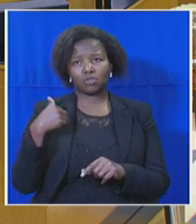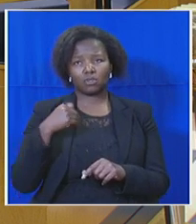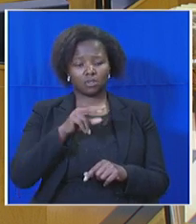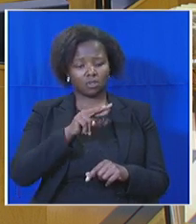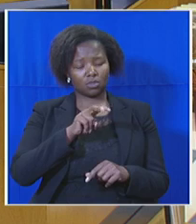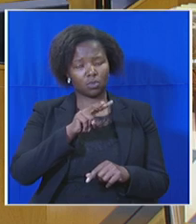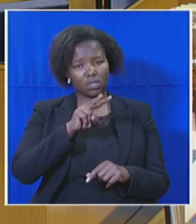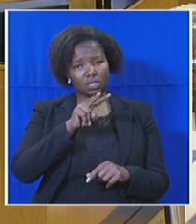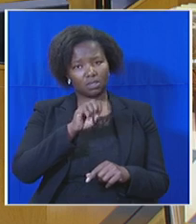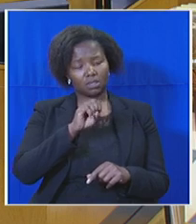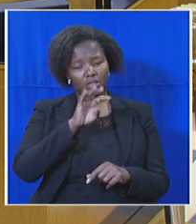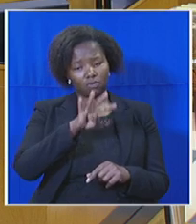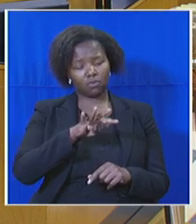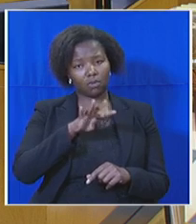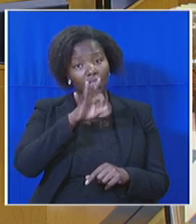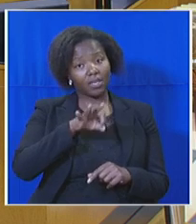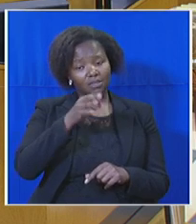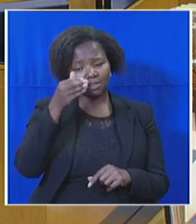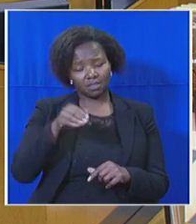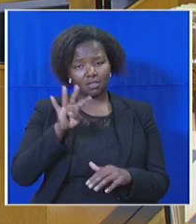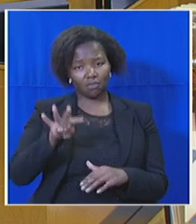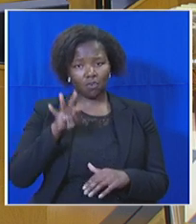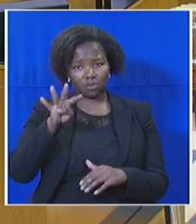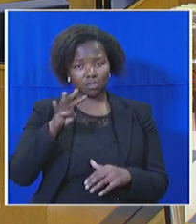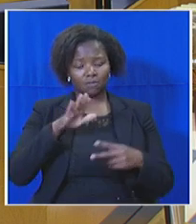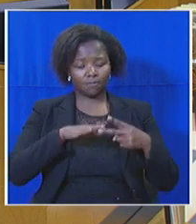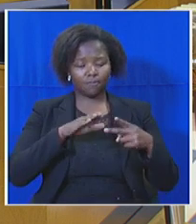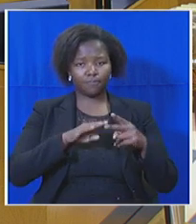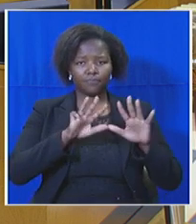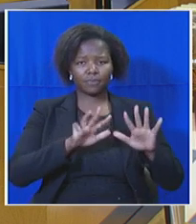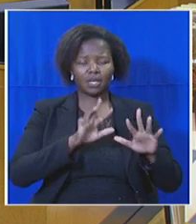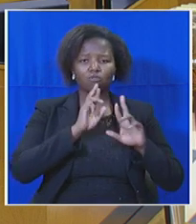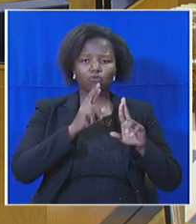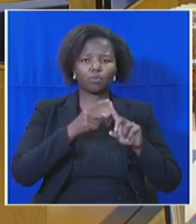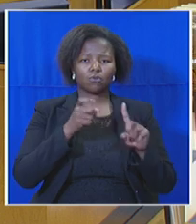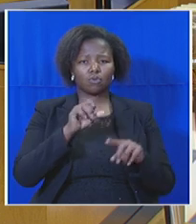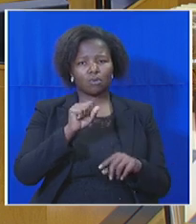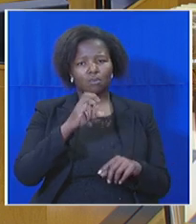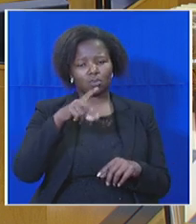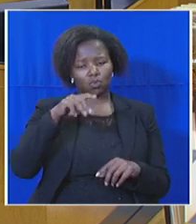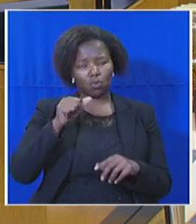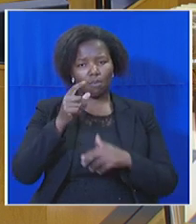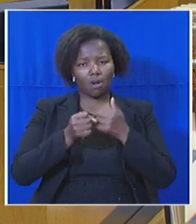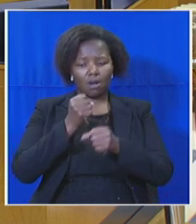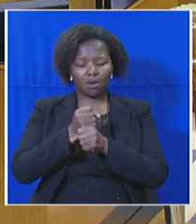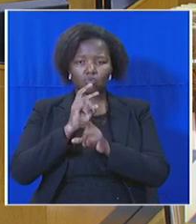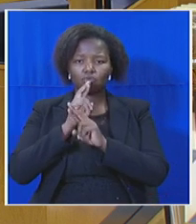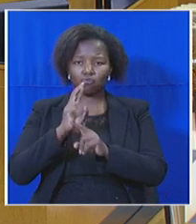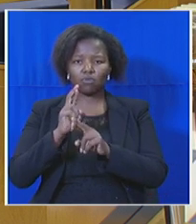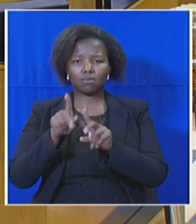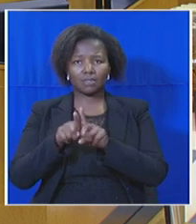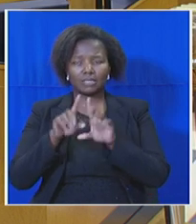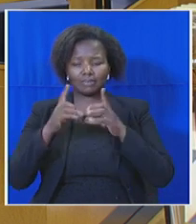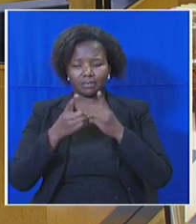financial year. Consideration of 9th report of Committee on Public Accounts on annual report and financial statements of Department of